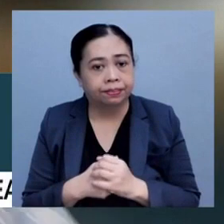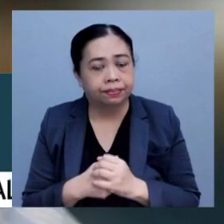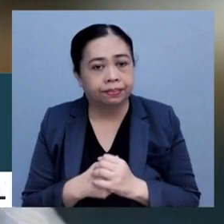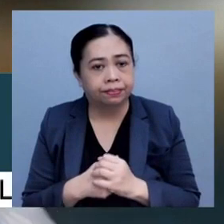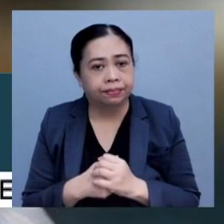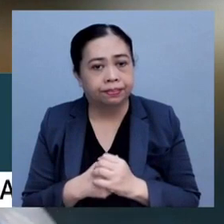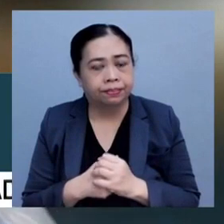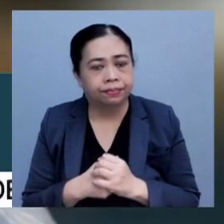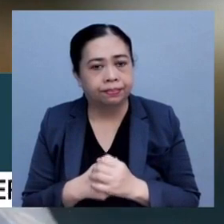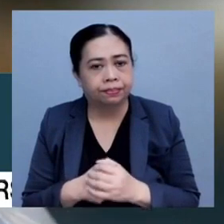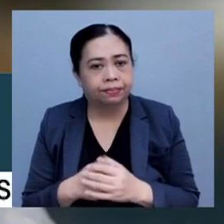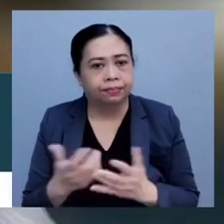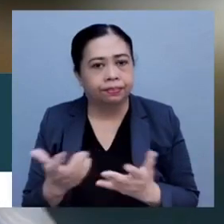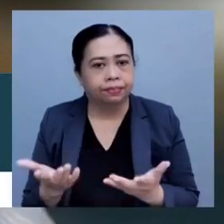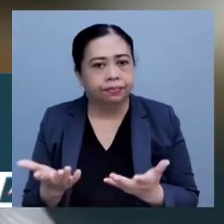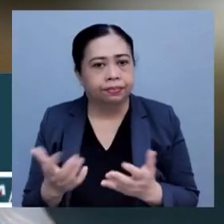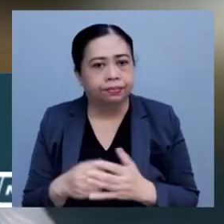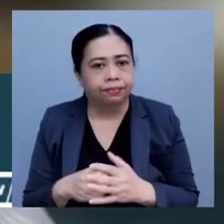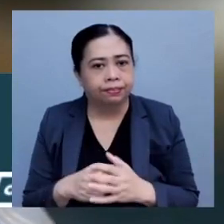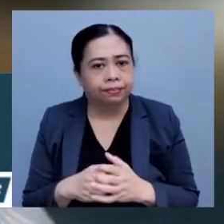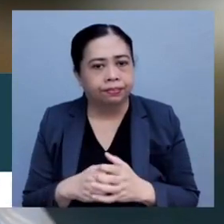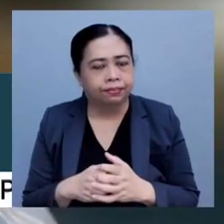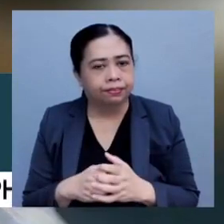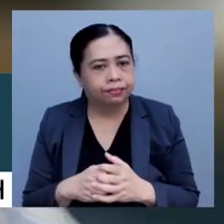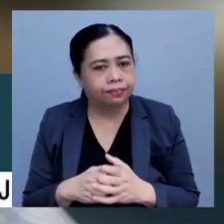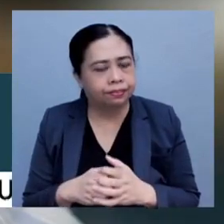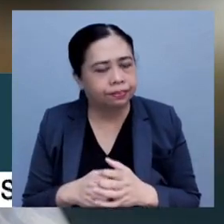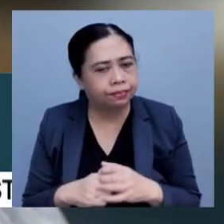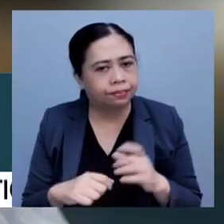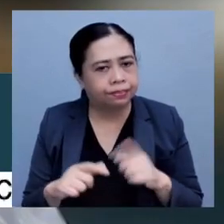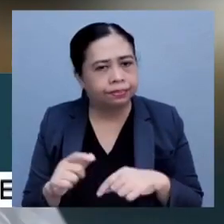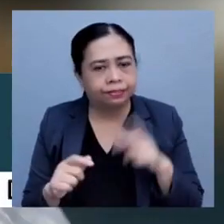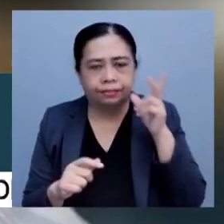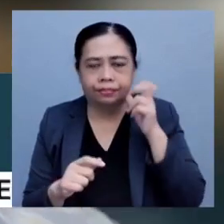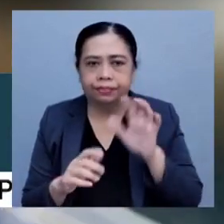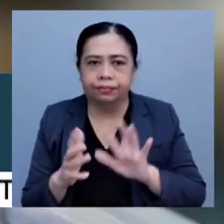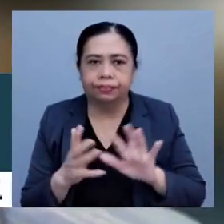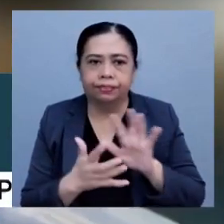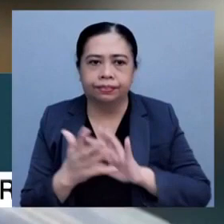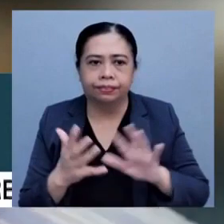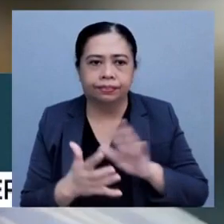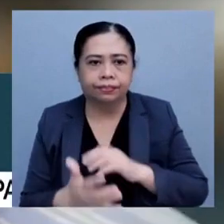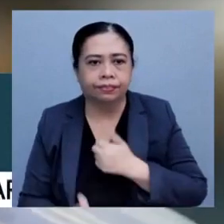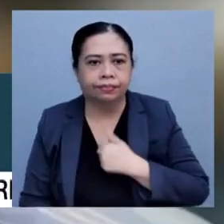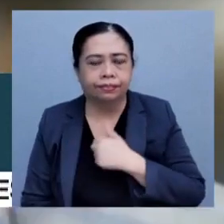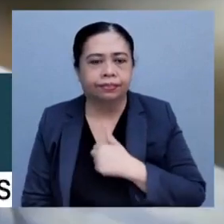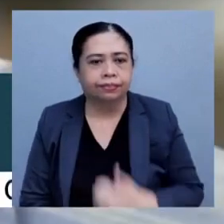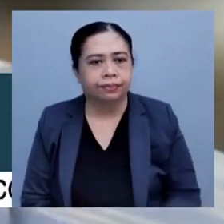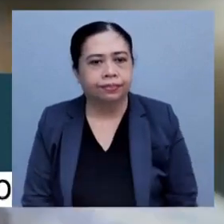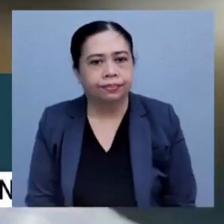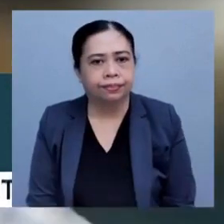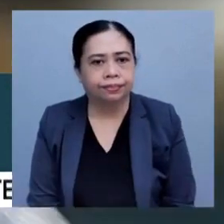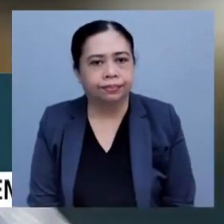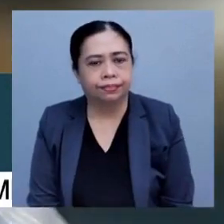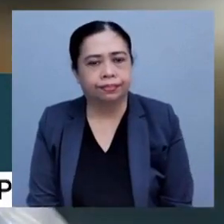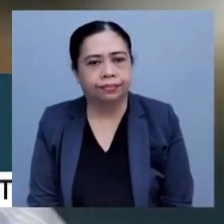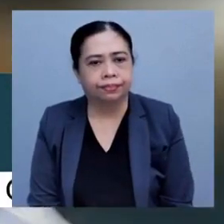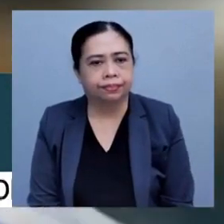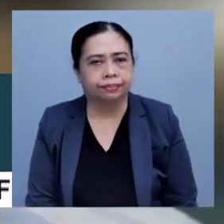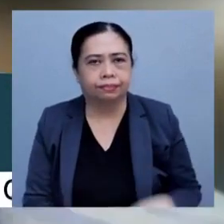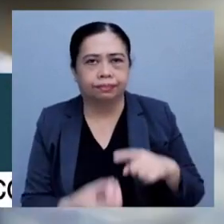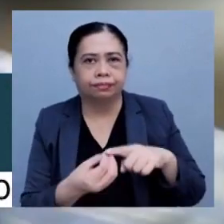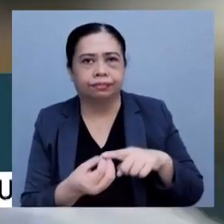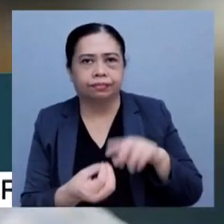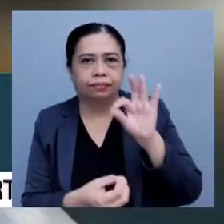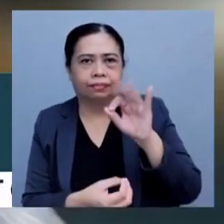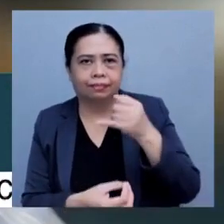Sea, which is less controversial because it's clearly outside of the supposed nine-dash line that China